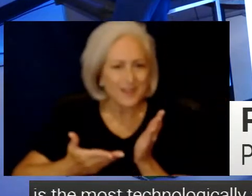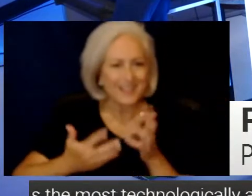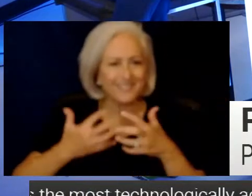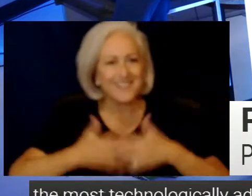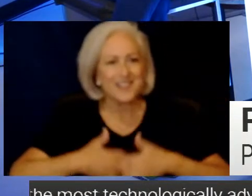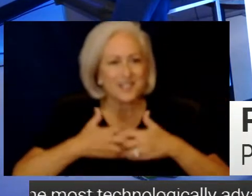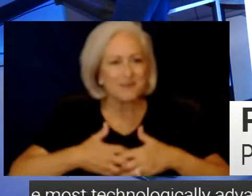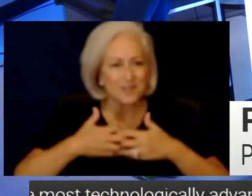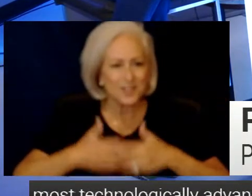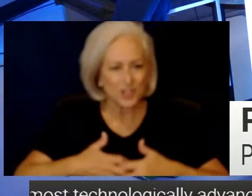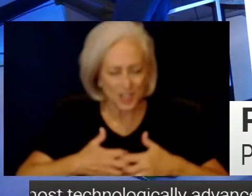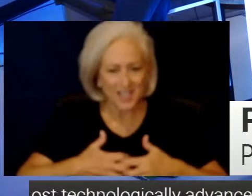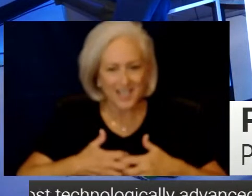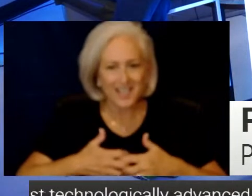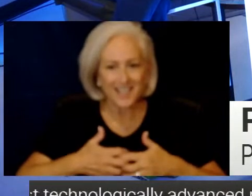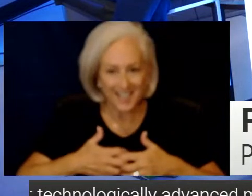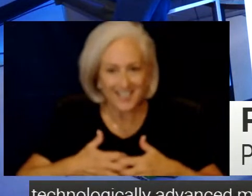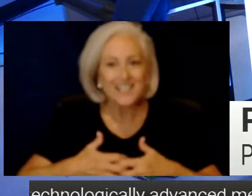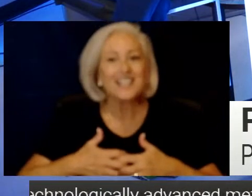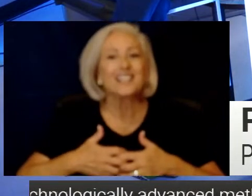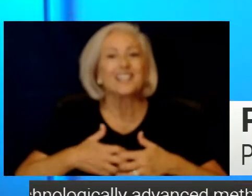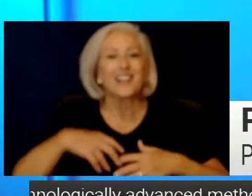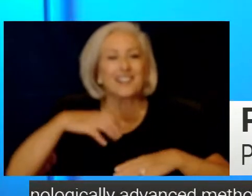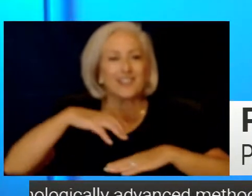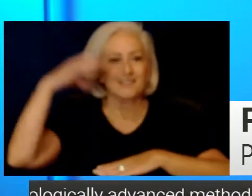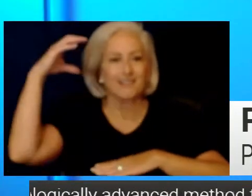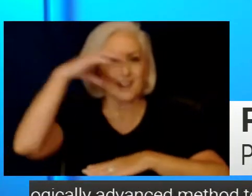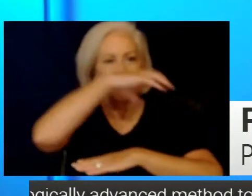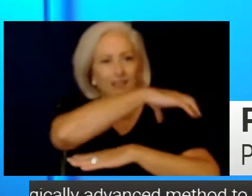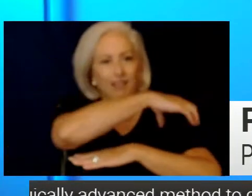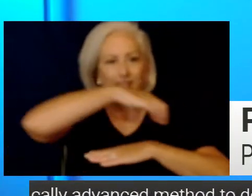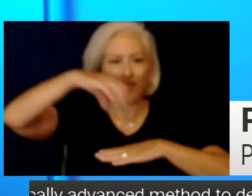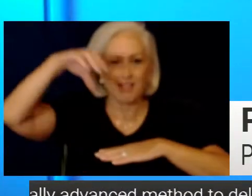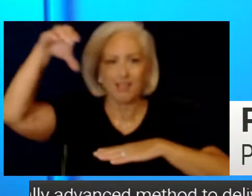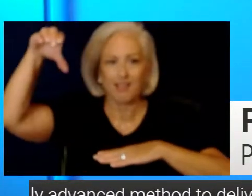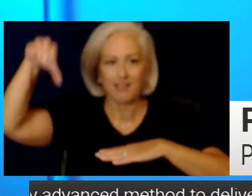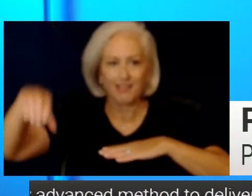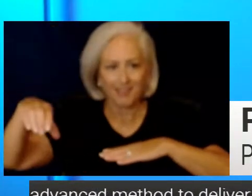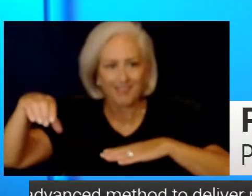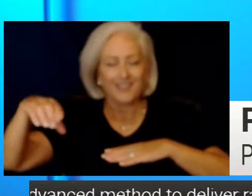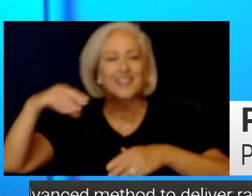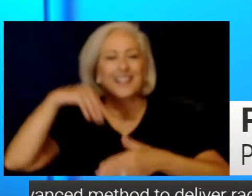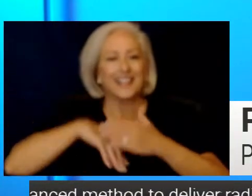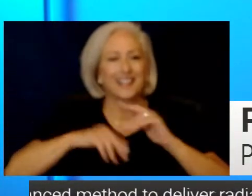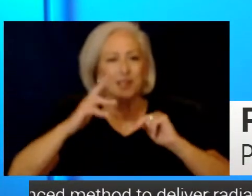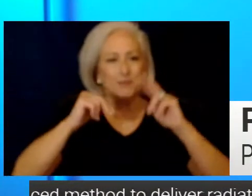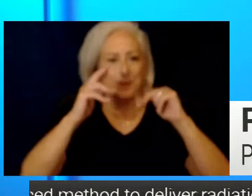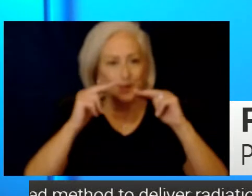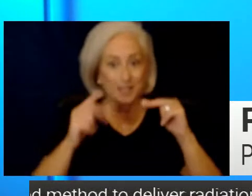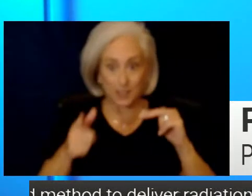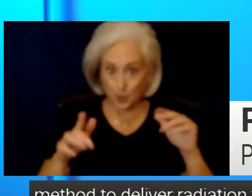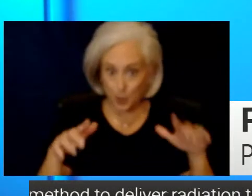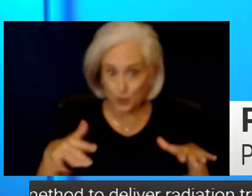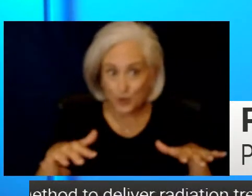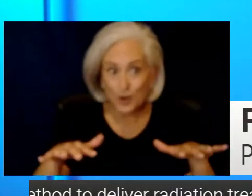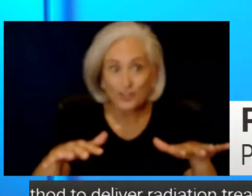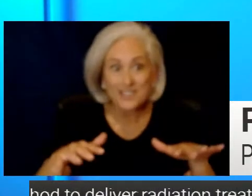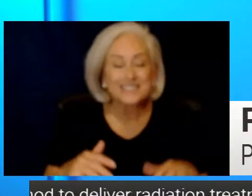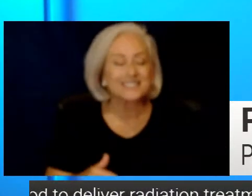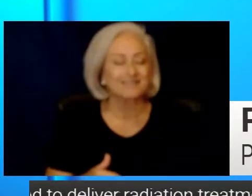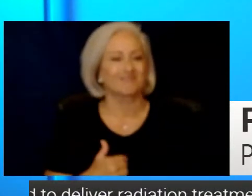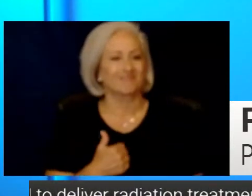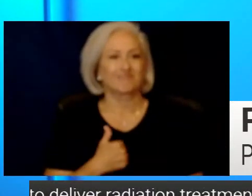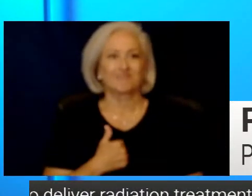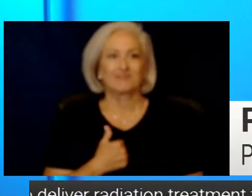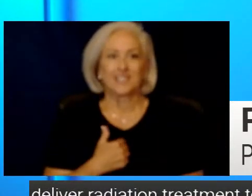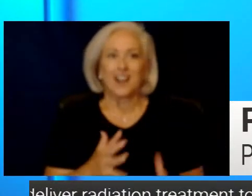and putting it there. Were you nervous? Yeah, you know, I was. I mean, it was really a lot of excitement. So, you know,